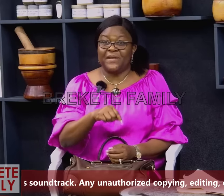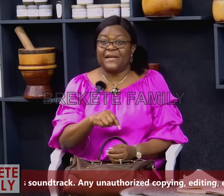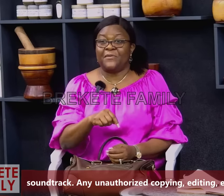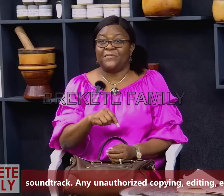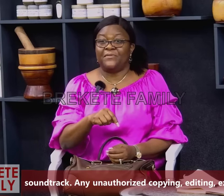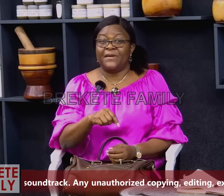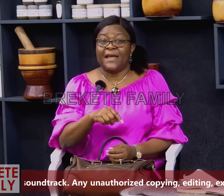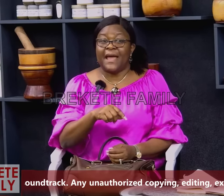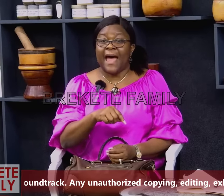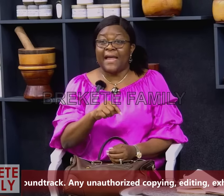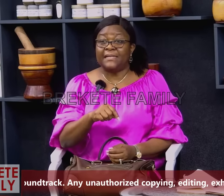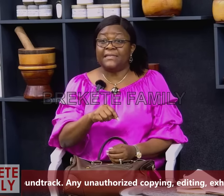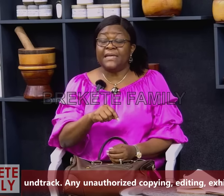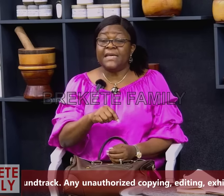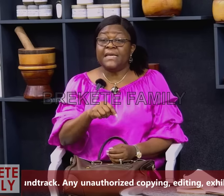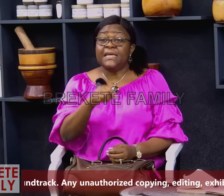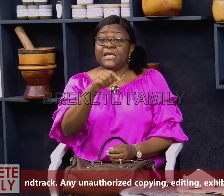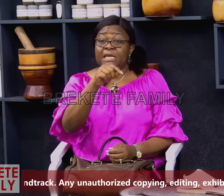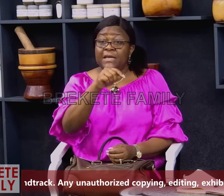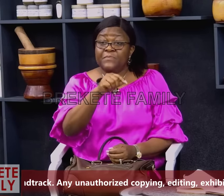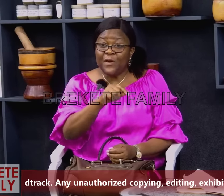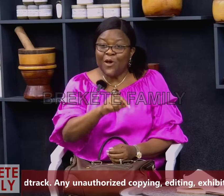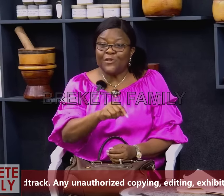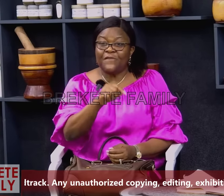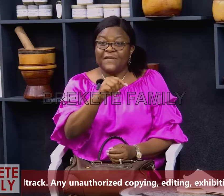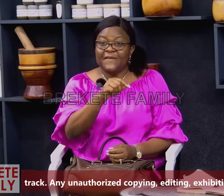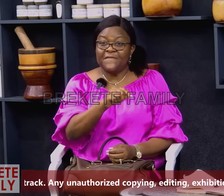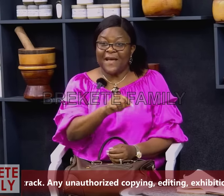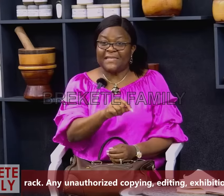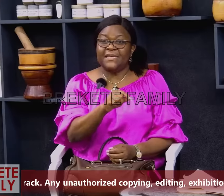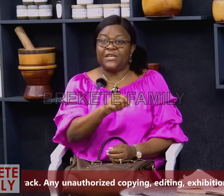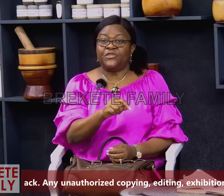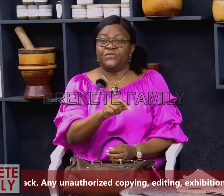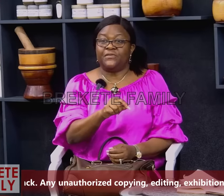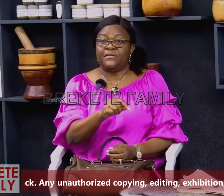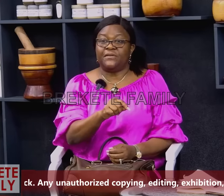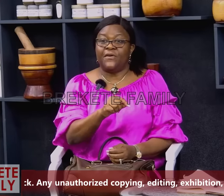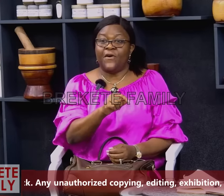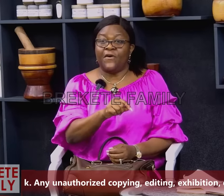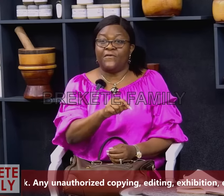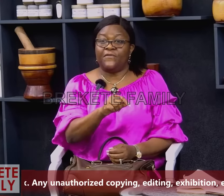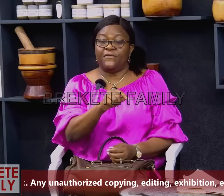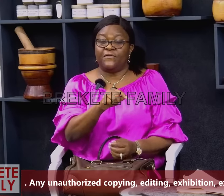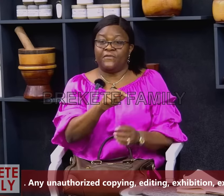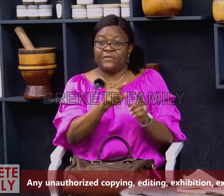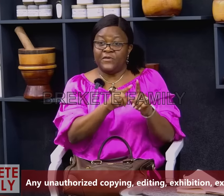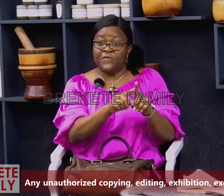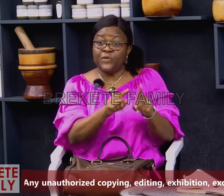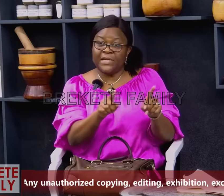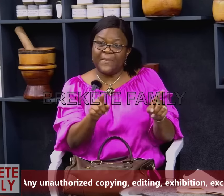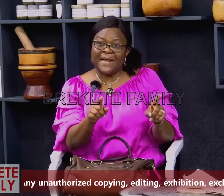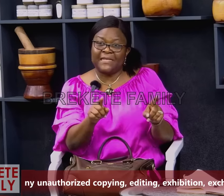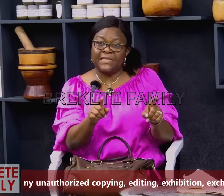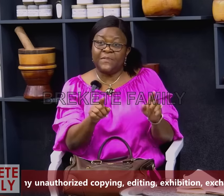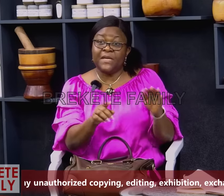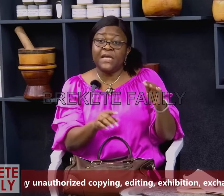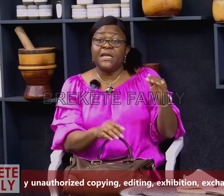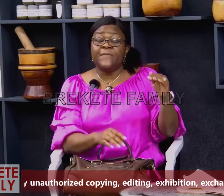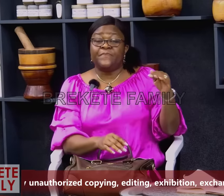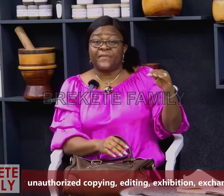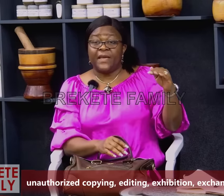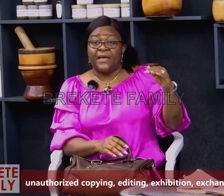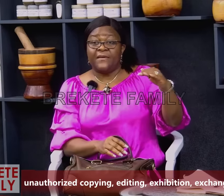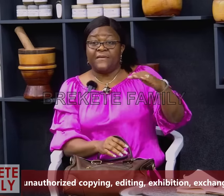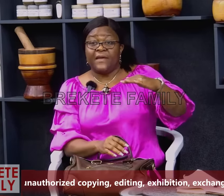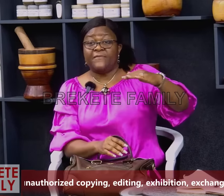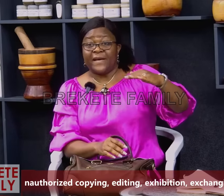vaccine for it now and because of the vaccination of you know with hepatitis